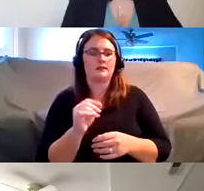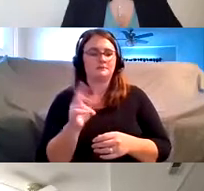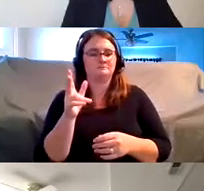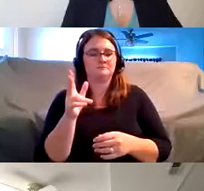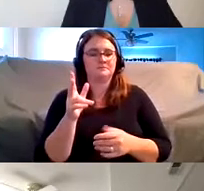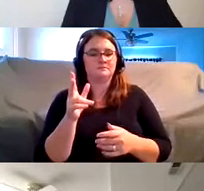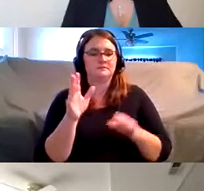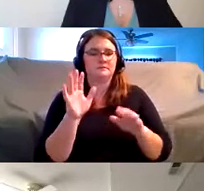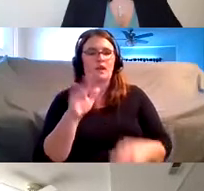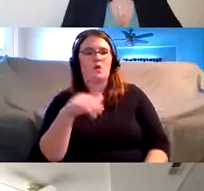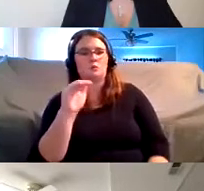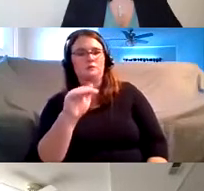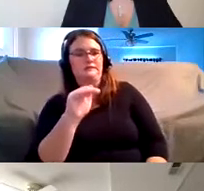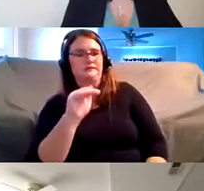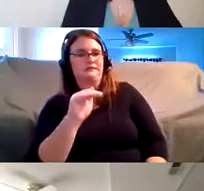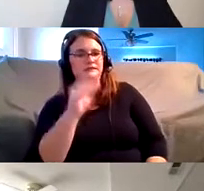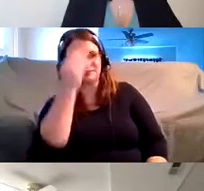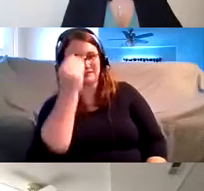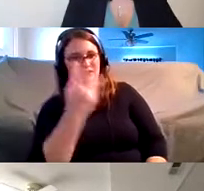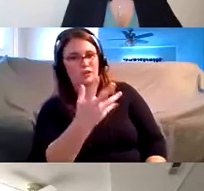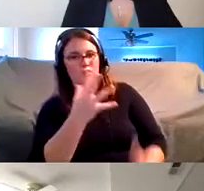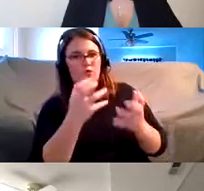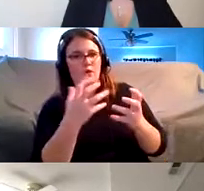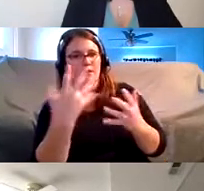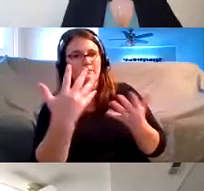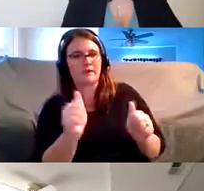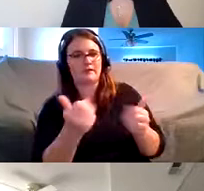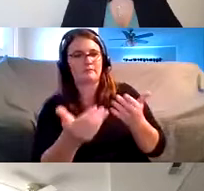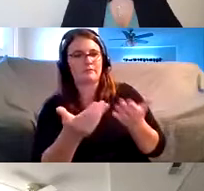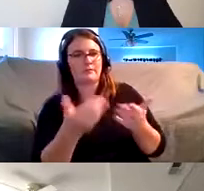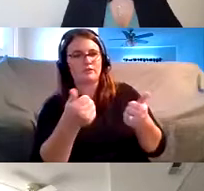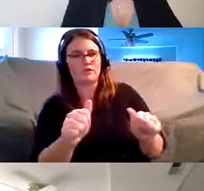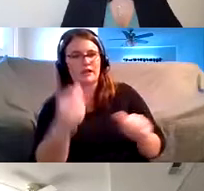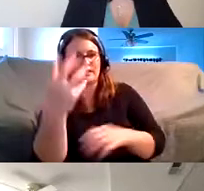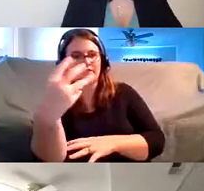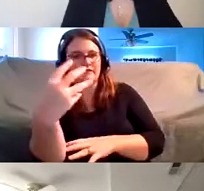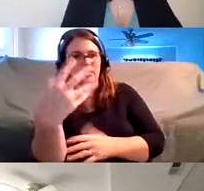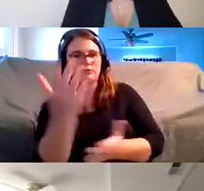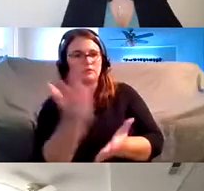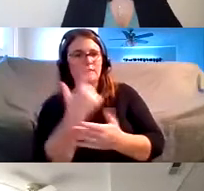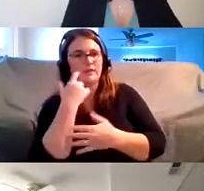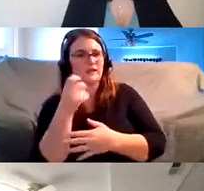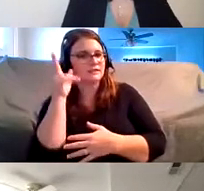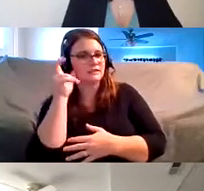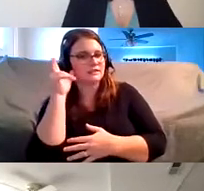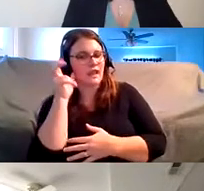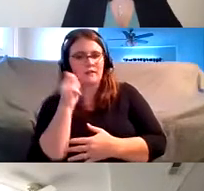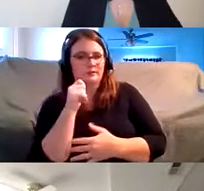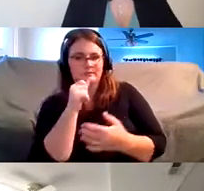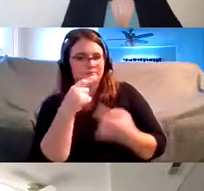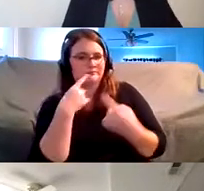Hey, Brian, a little bit. You may want to just stop the video because I think you're getting cut a little bit. We'll see if how the video works. Thank